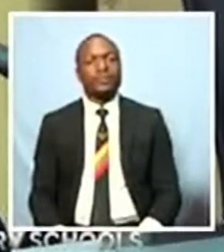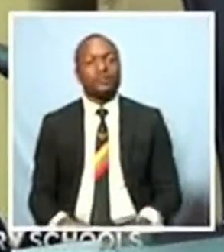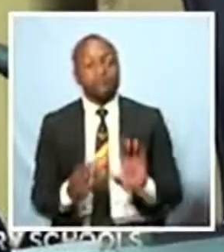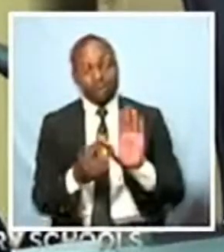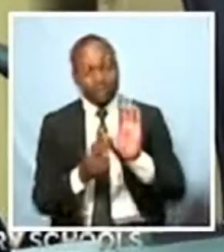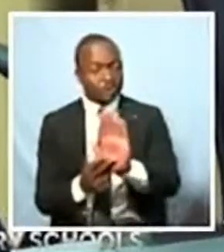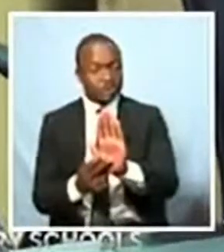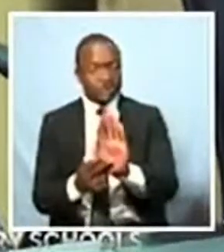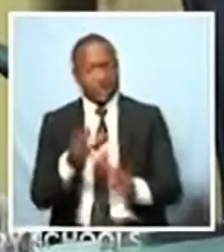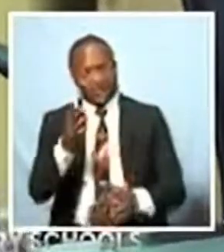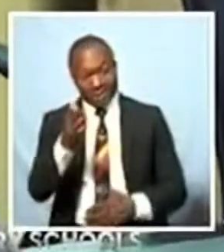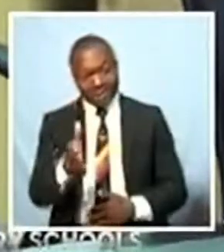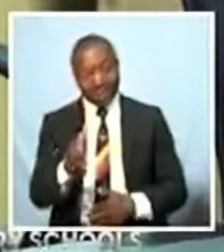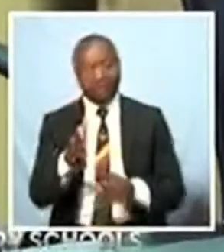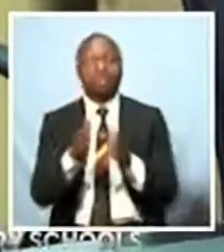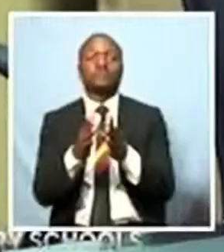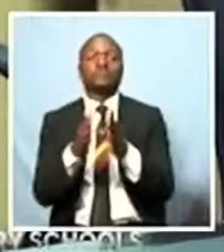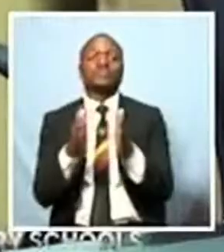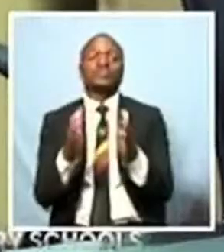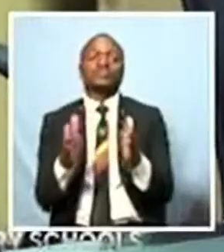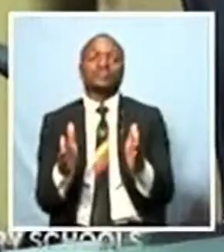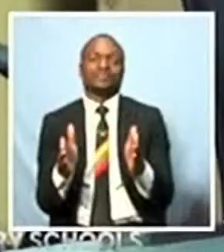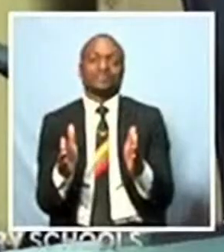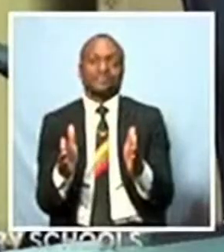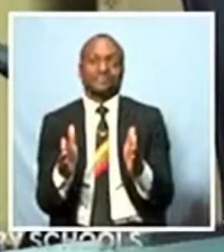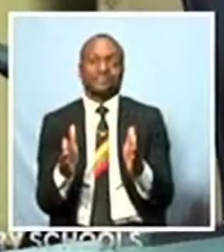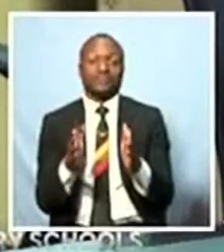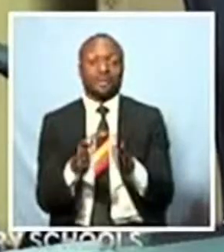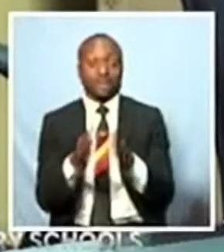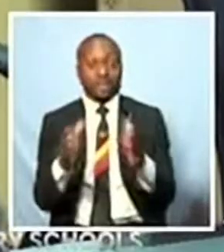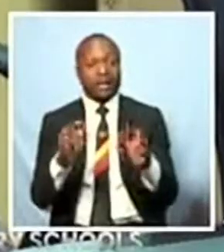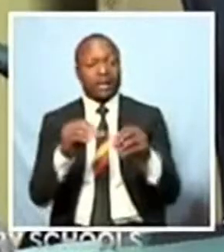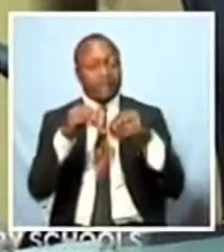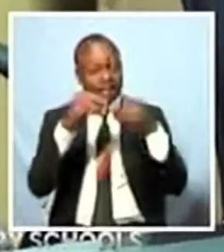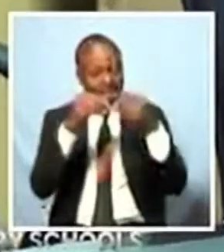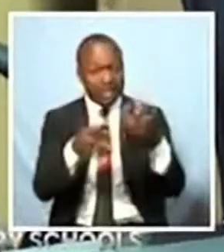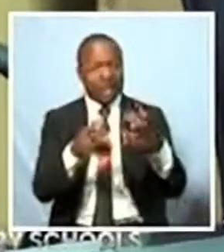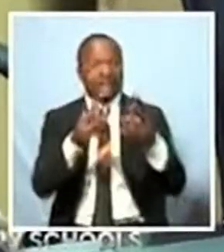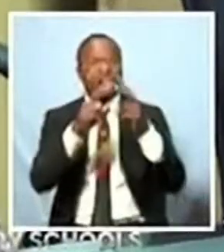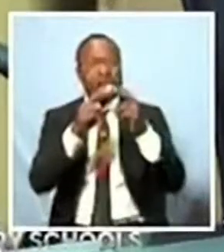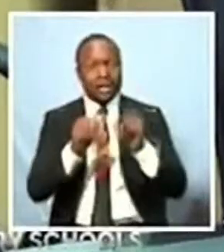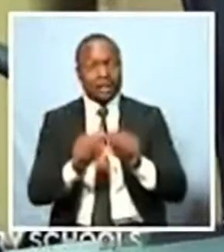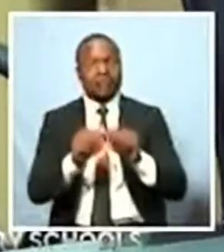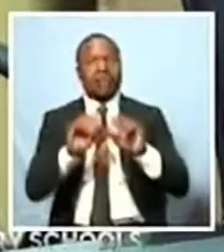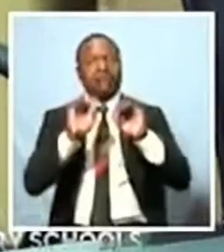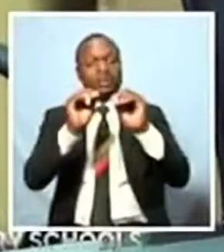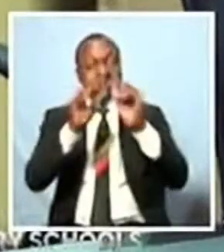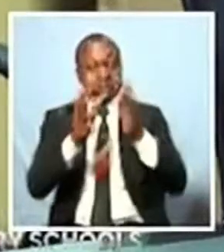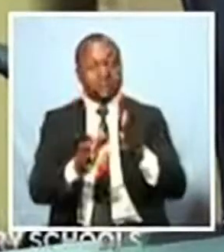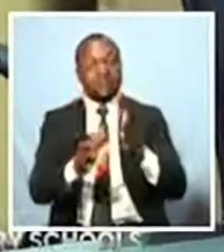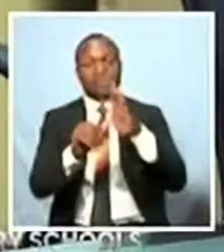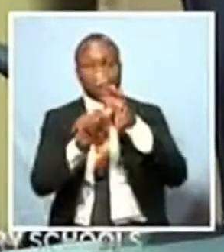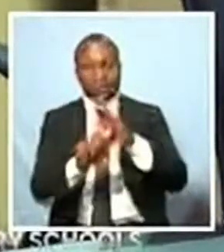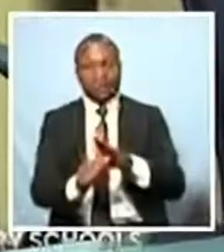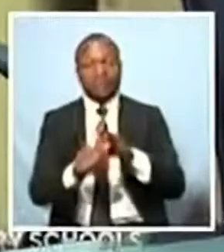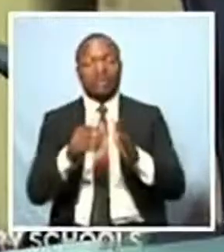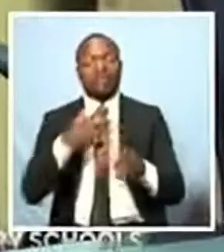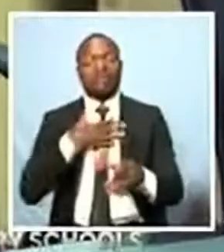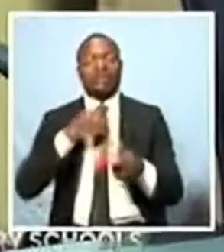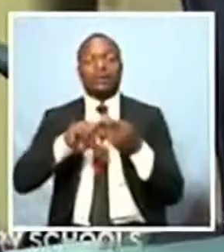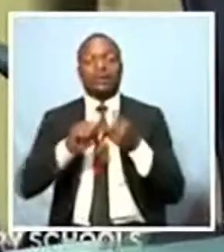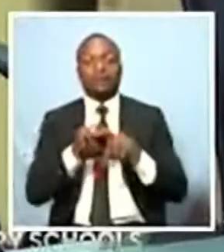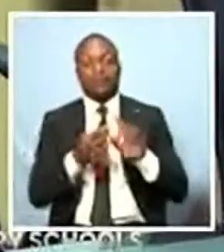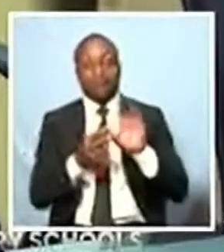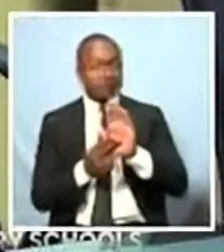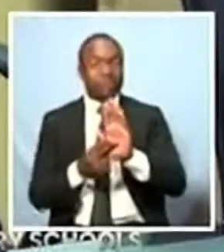showing that there is a gap, and the gap is giving the rural teachers at a disadvantage. My colleague is going to highlight the